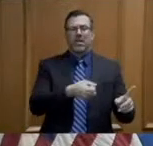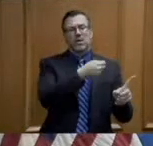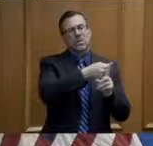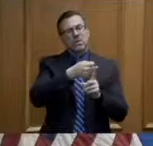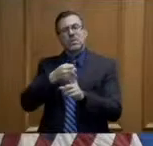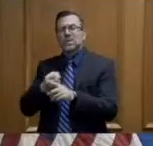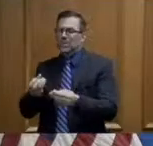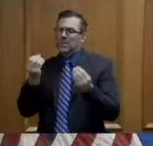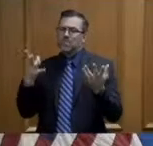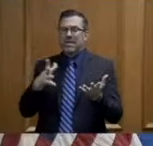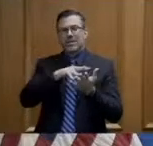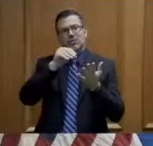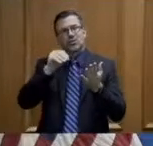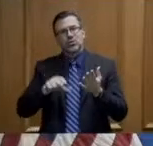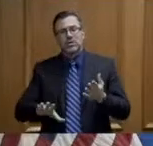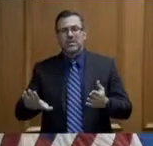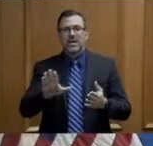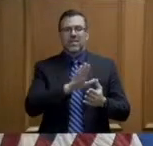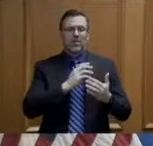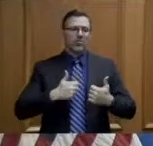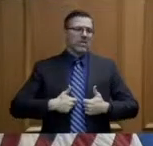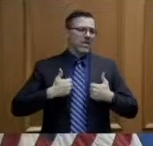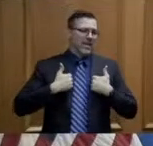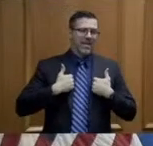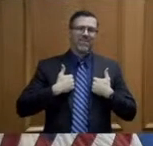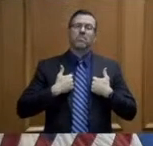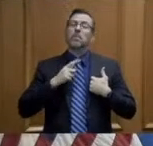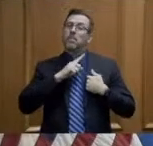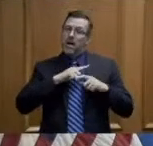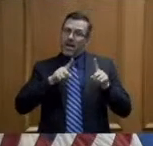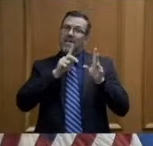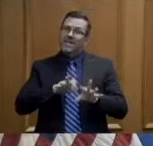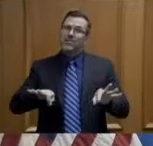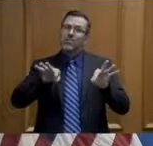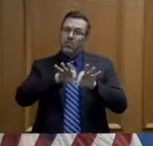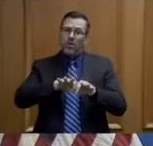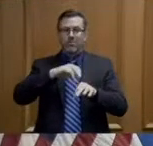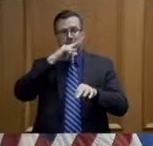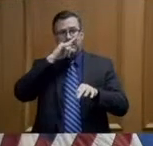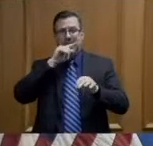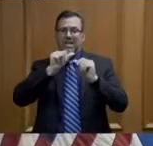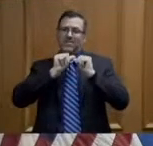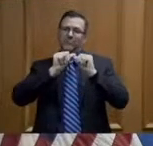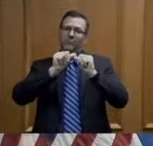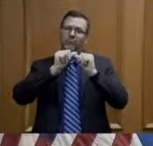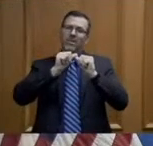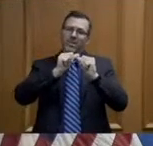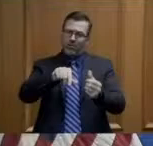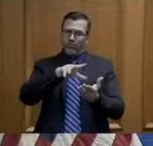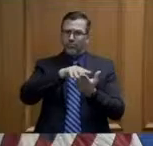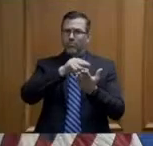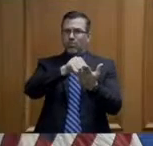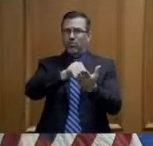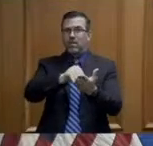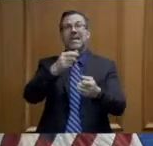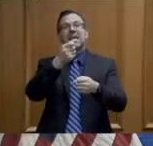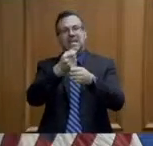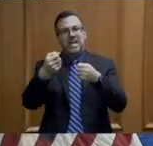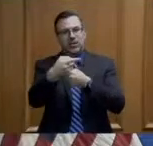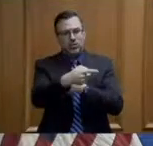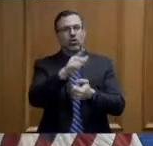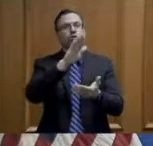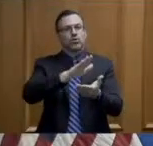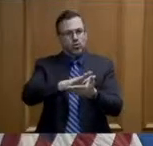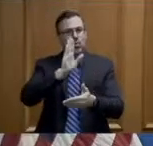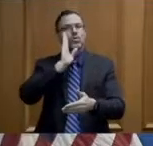ahead. We must ensure our children continue learning. We will open schools next year, and students will